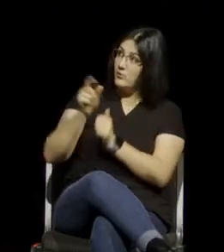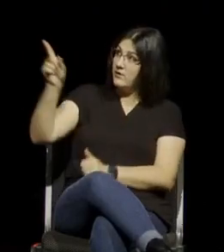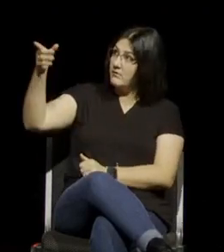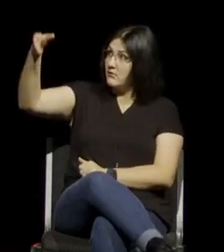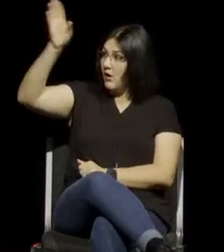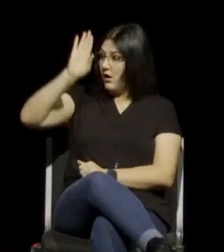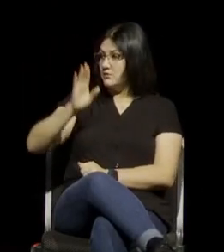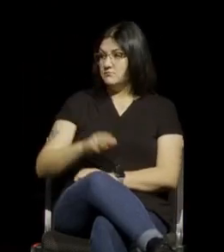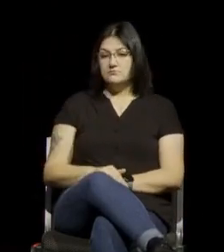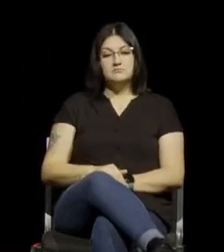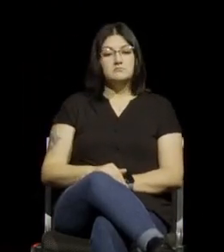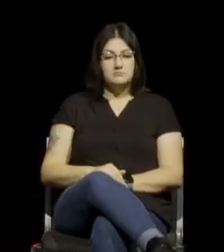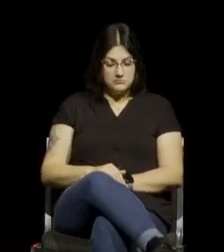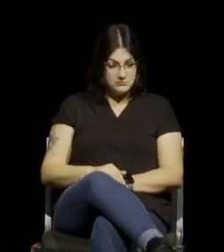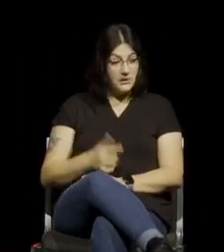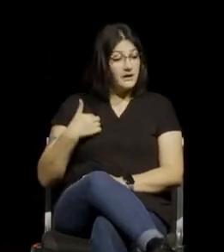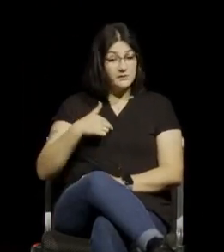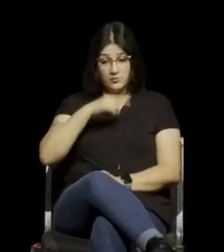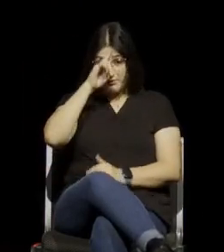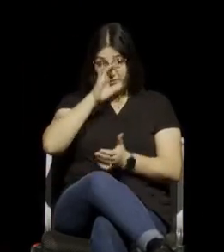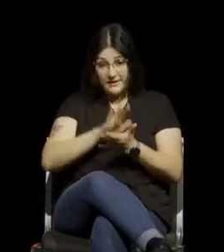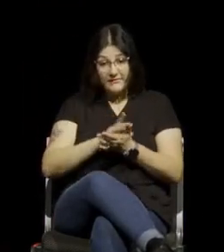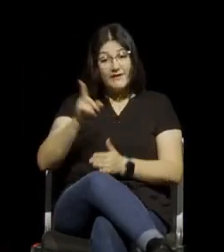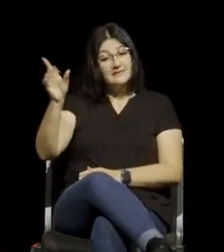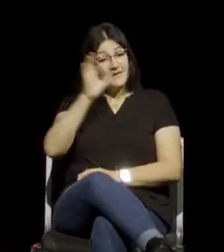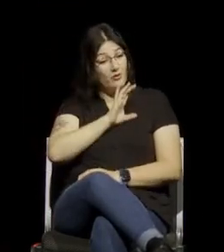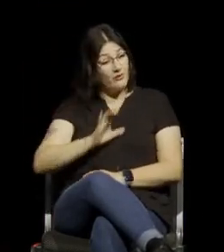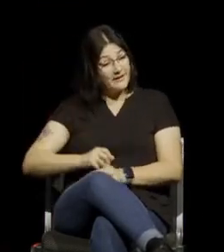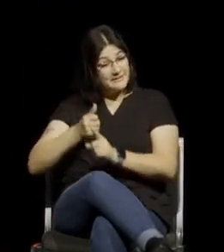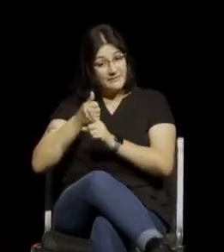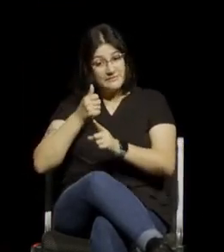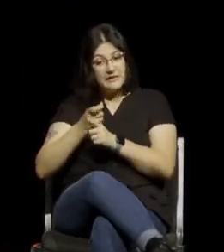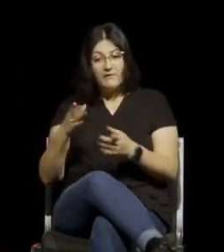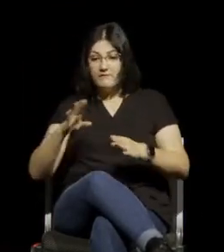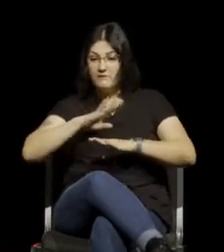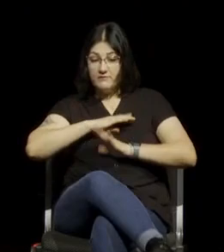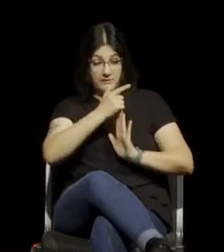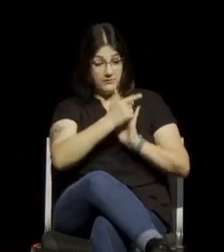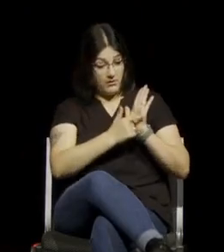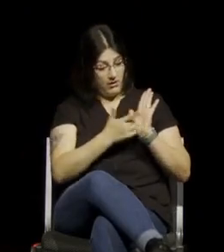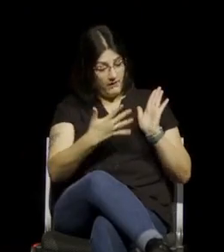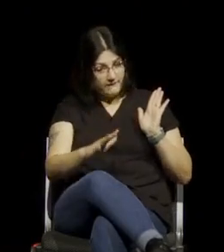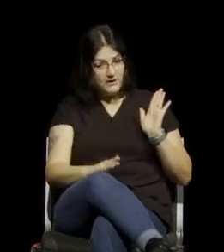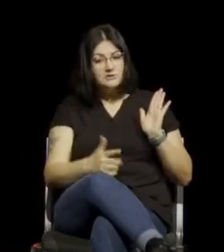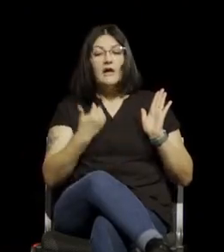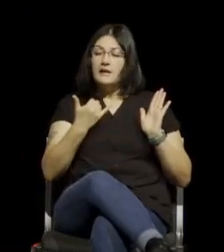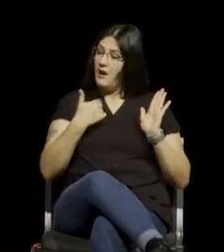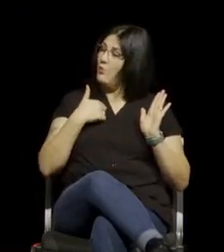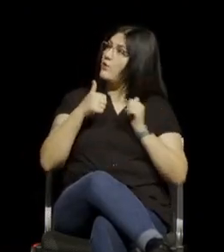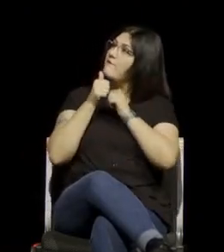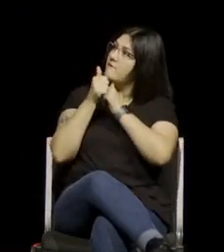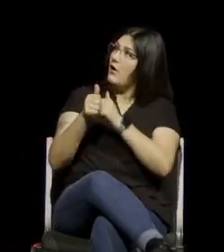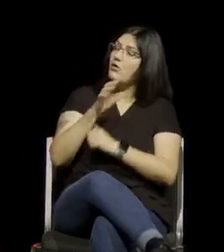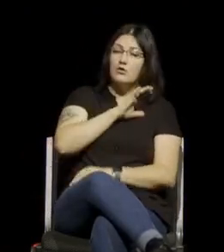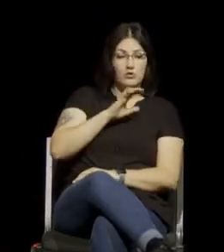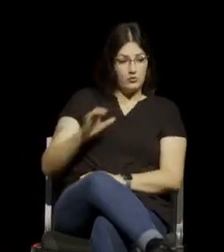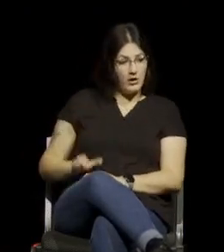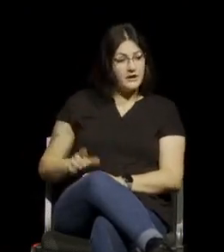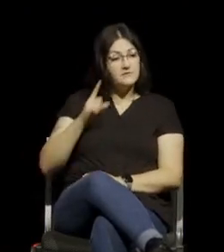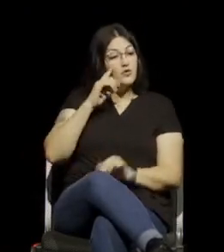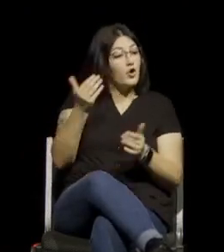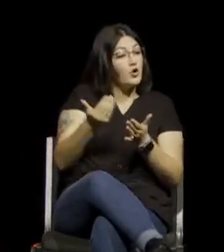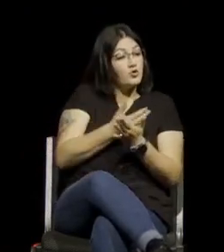Christ. Because what we believe is that Christ fulfilled the law. And now we follow Christ under a